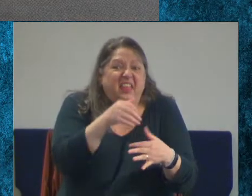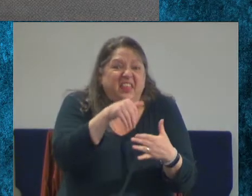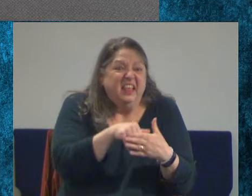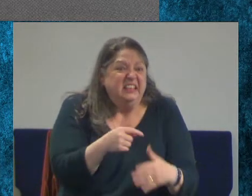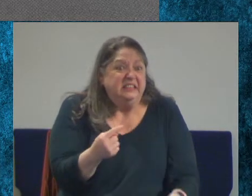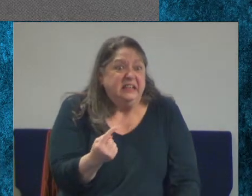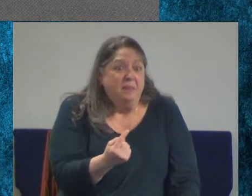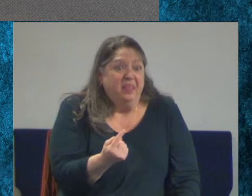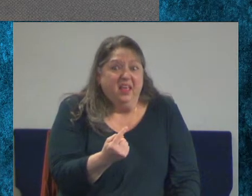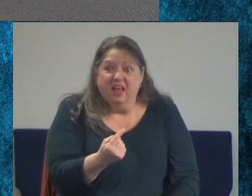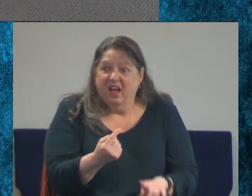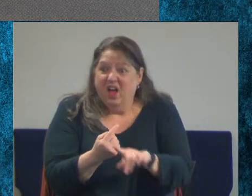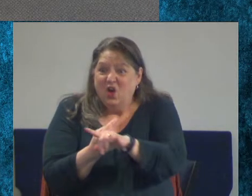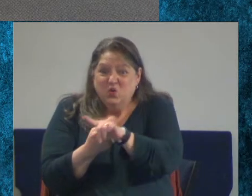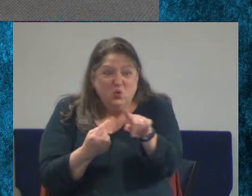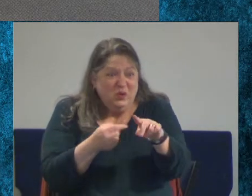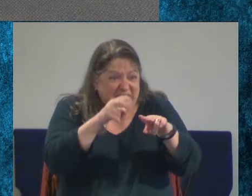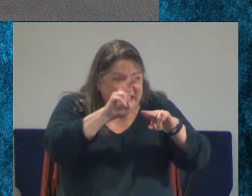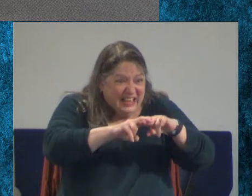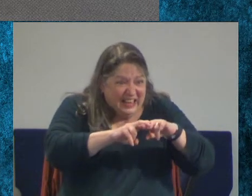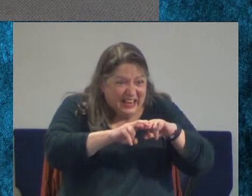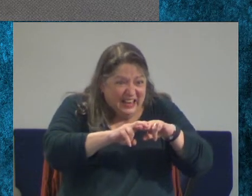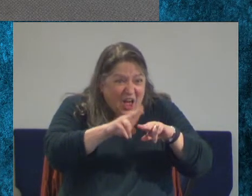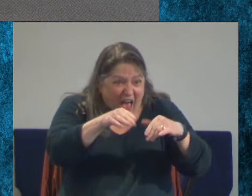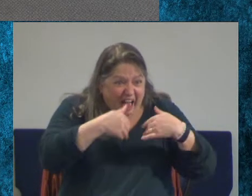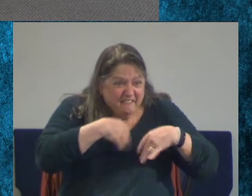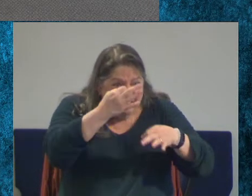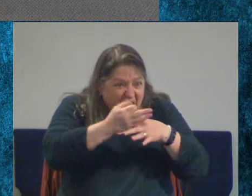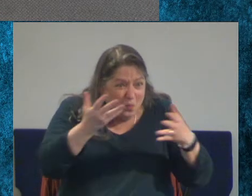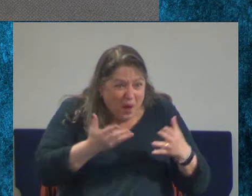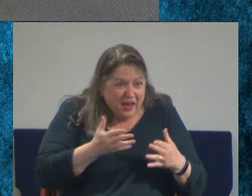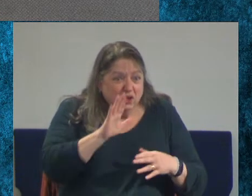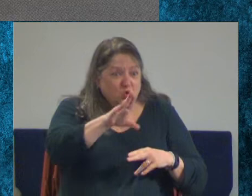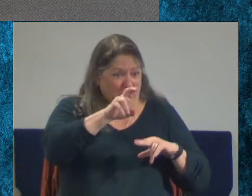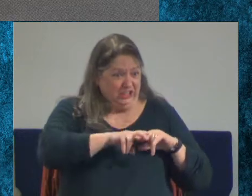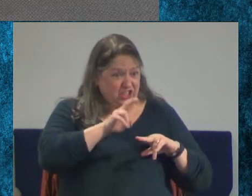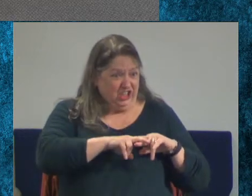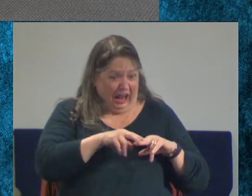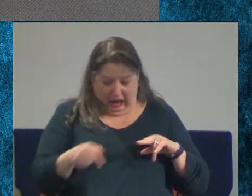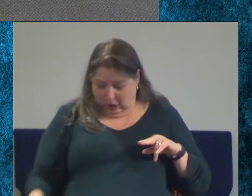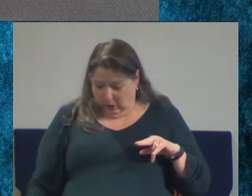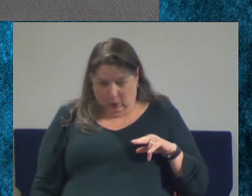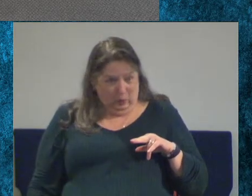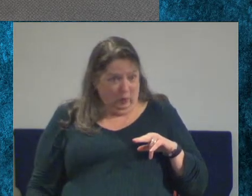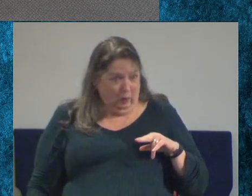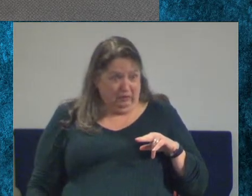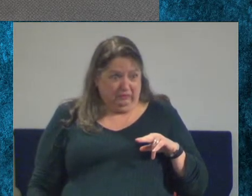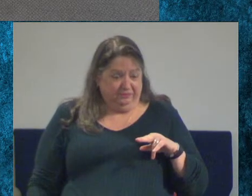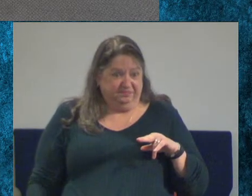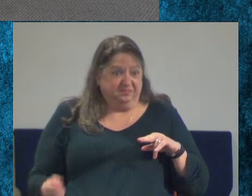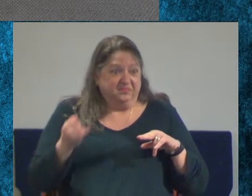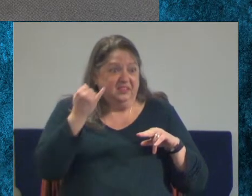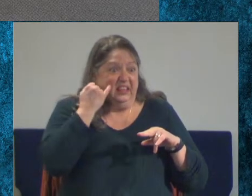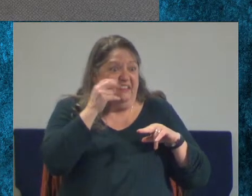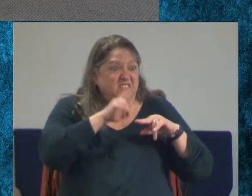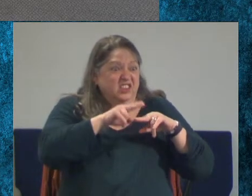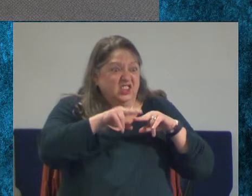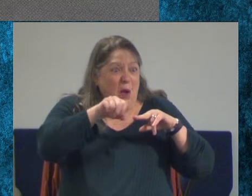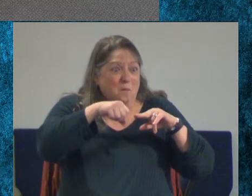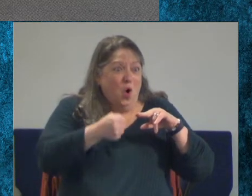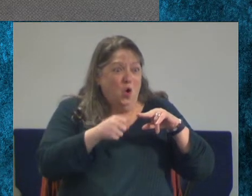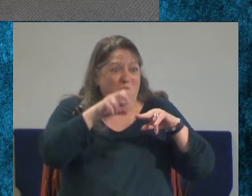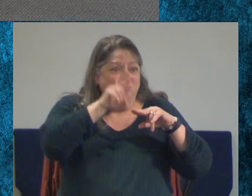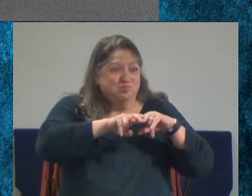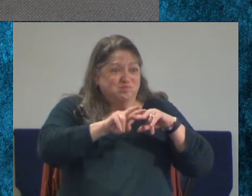down this morning, believe it or not, you had faith in your chair. Right? If one of those chairs had only three legs, you would have lost out